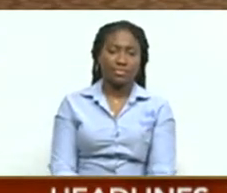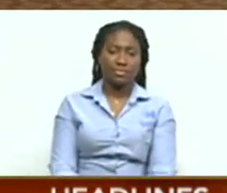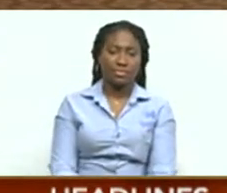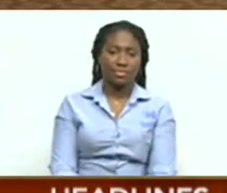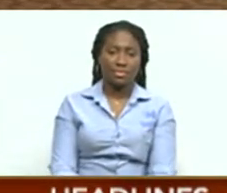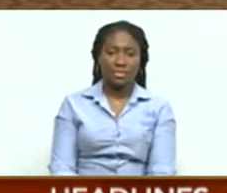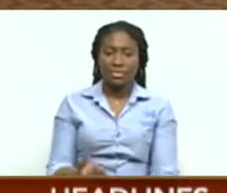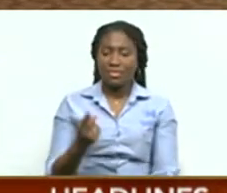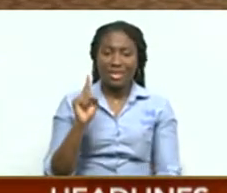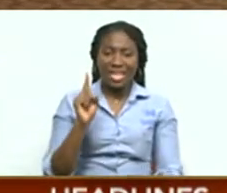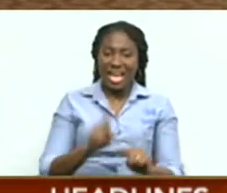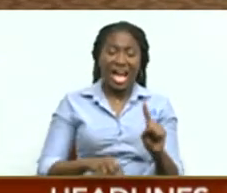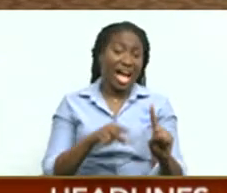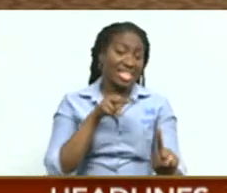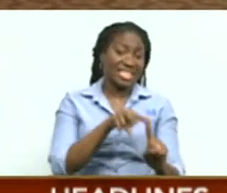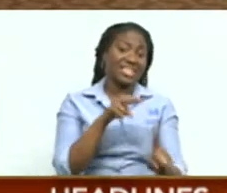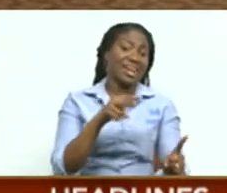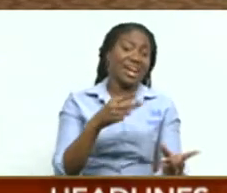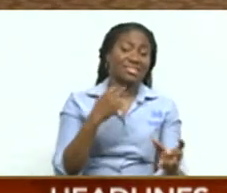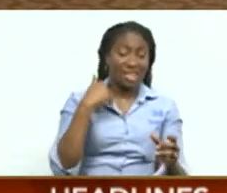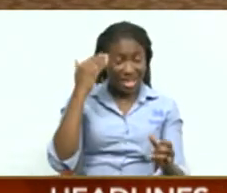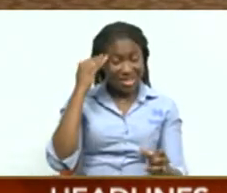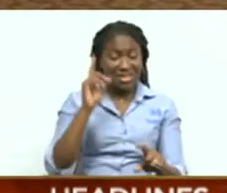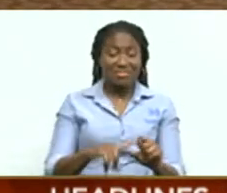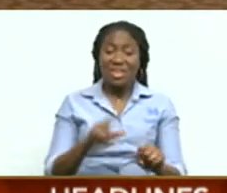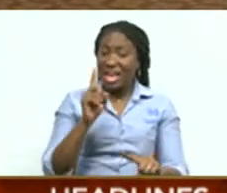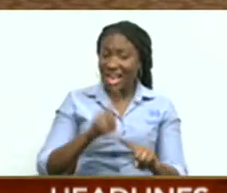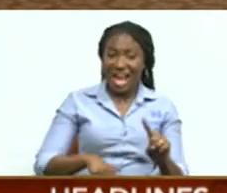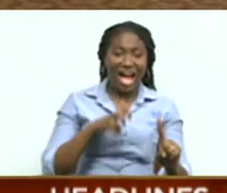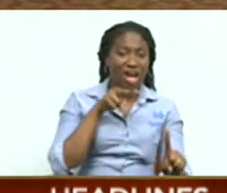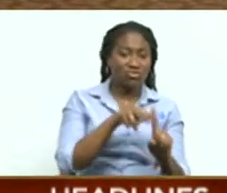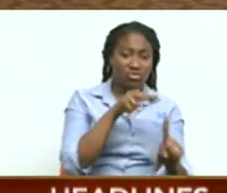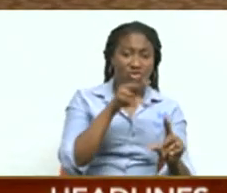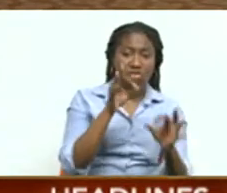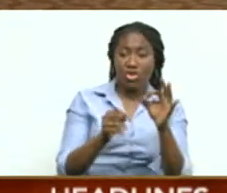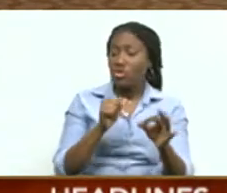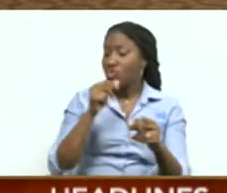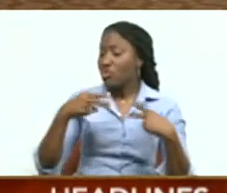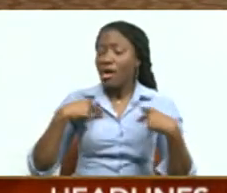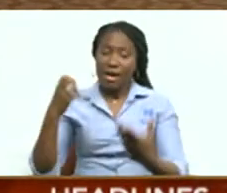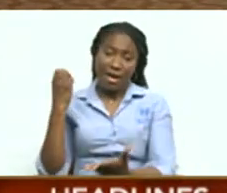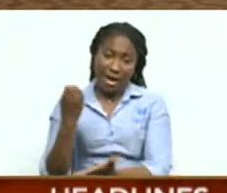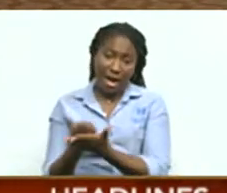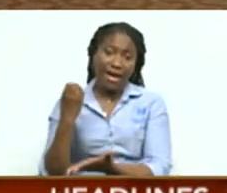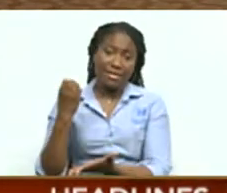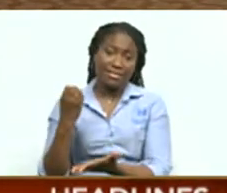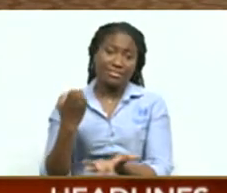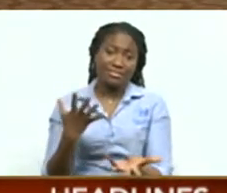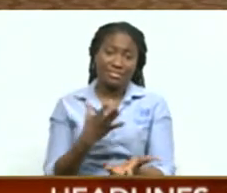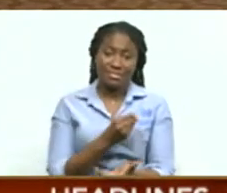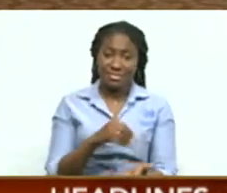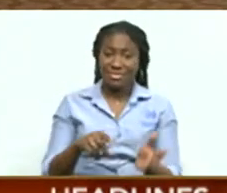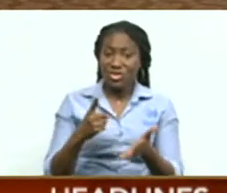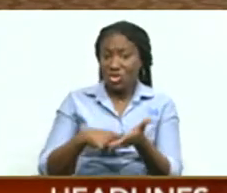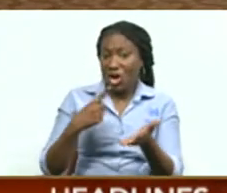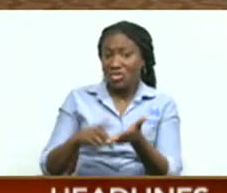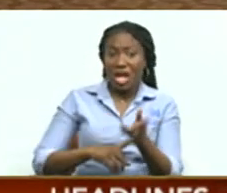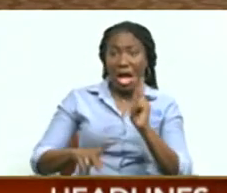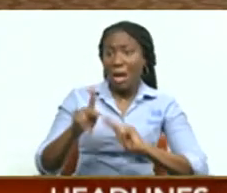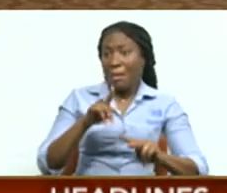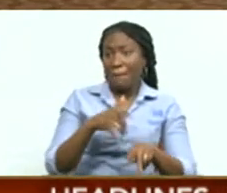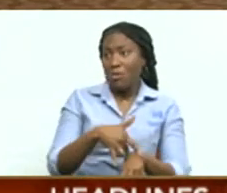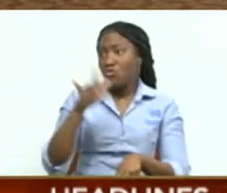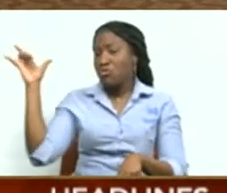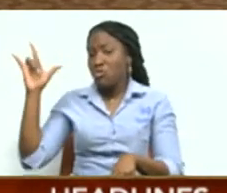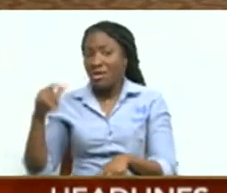can't lay charges. And it is time sensitive. You can't lay charges. And there may be people who are, as Member Scotland said, going to Kuwait without